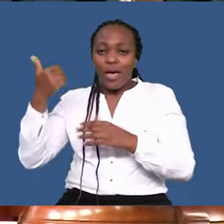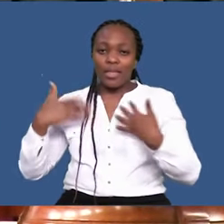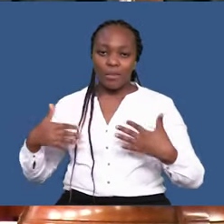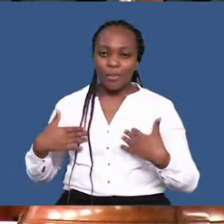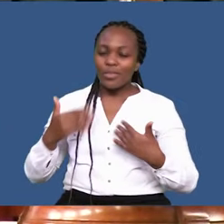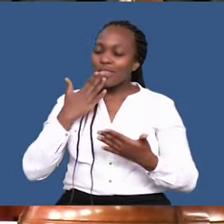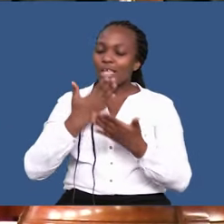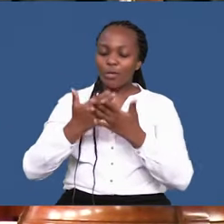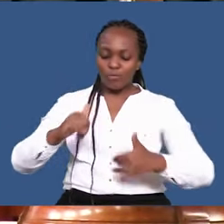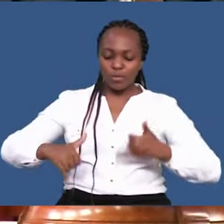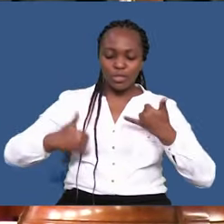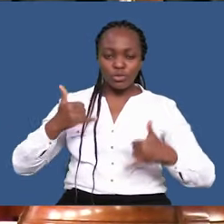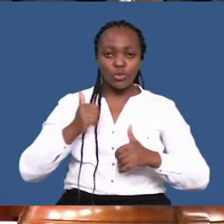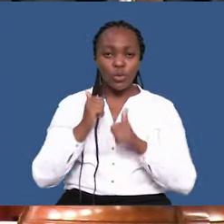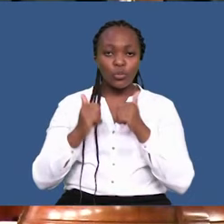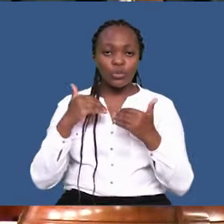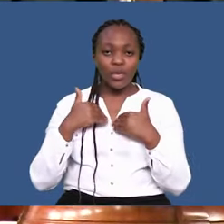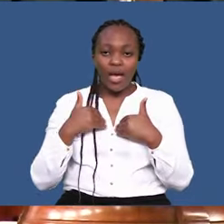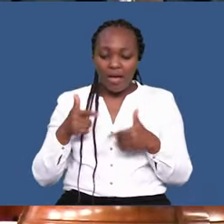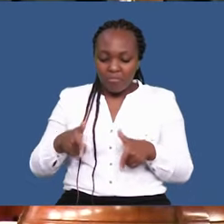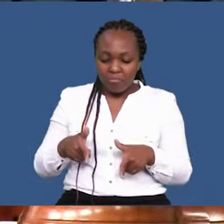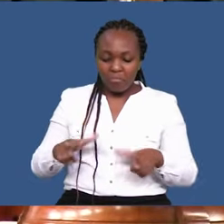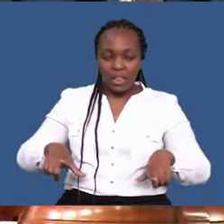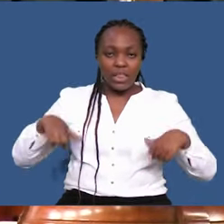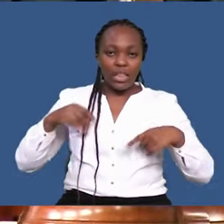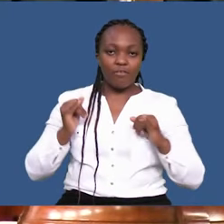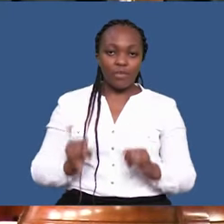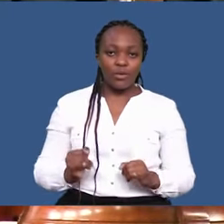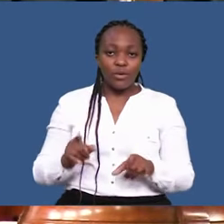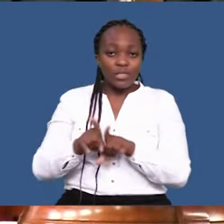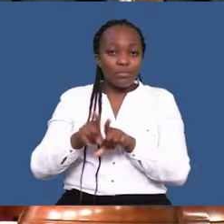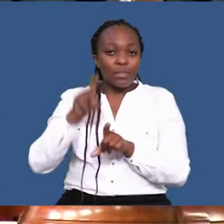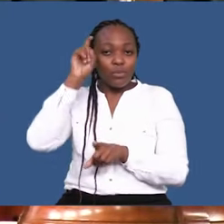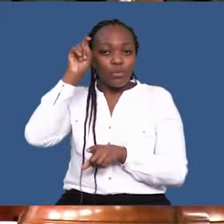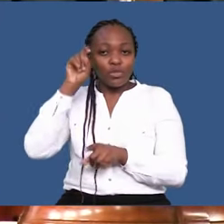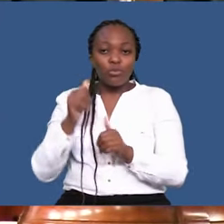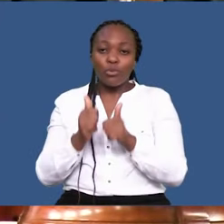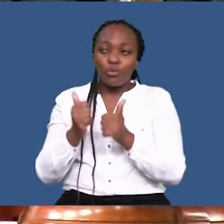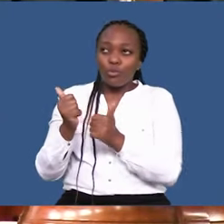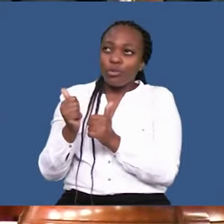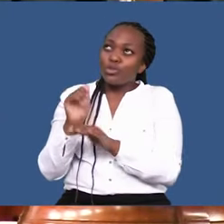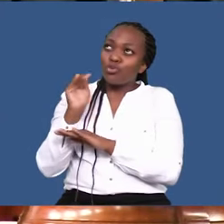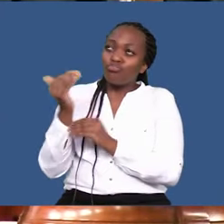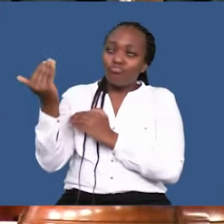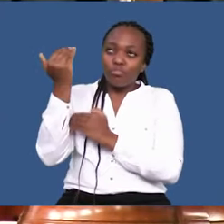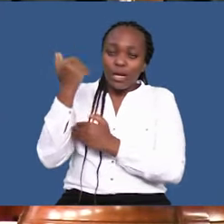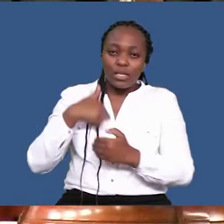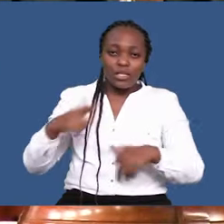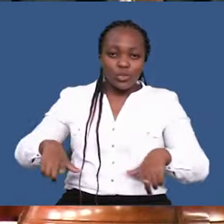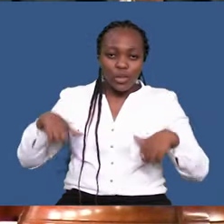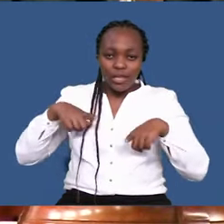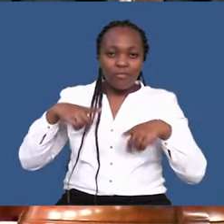new life and the integrity to which you call us to live in Christ Jesus. We